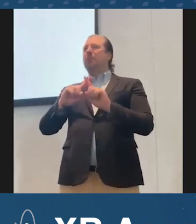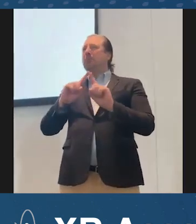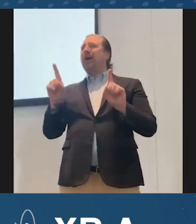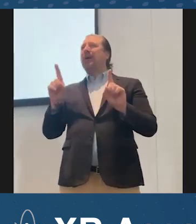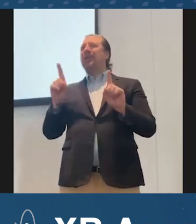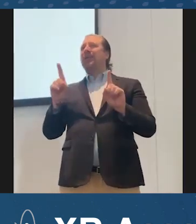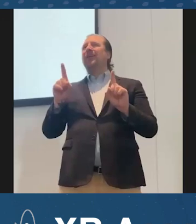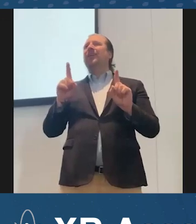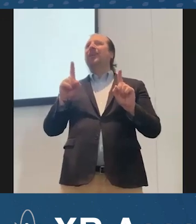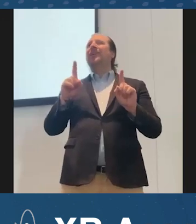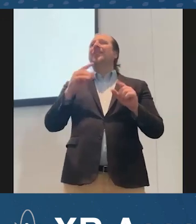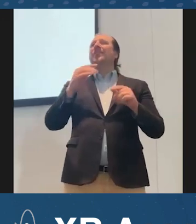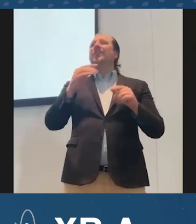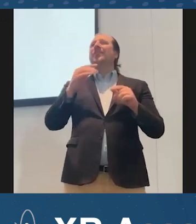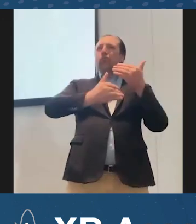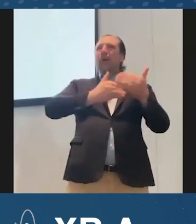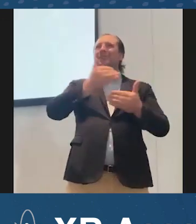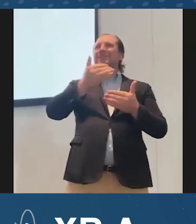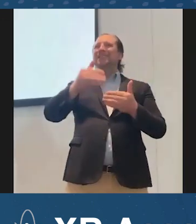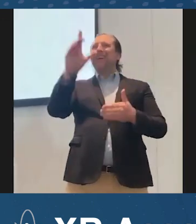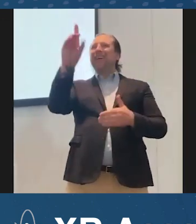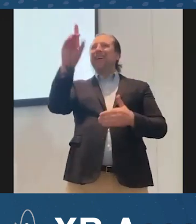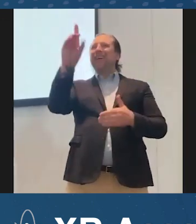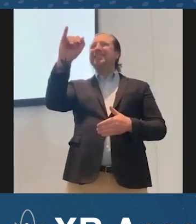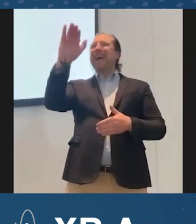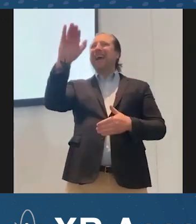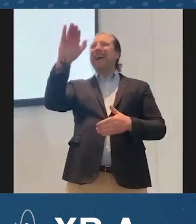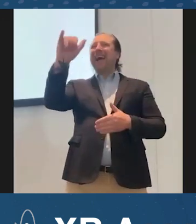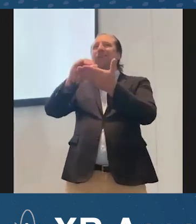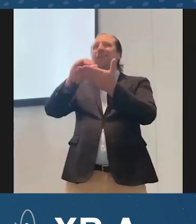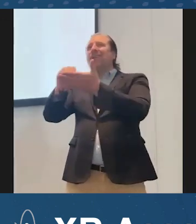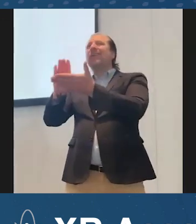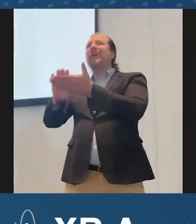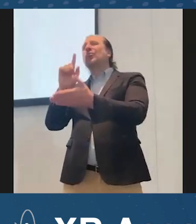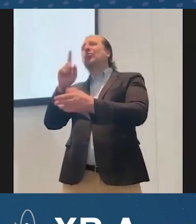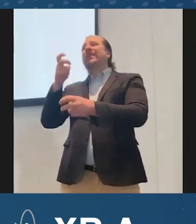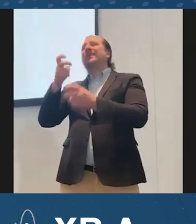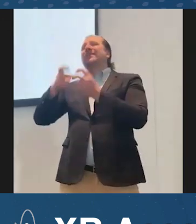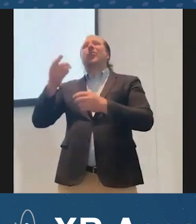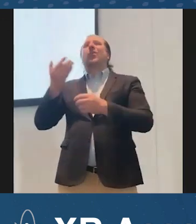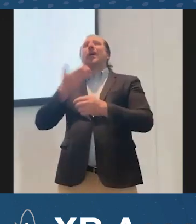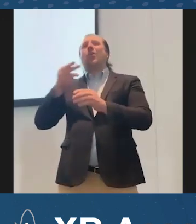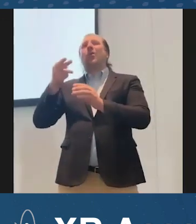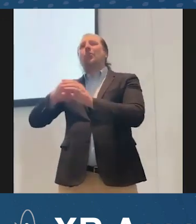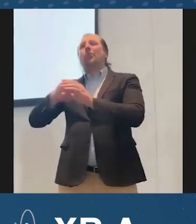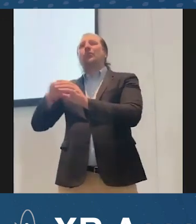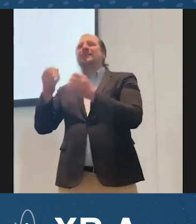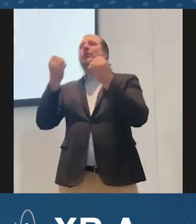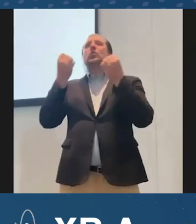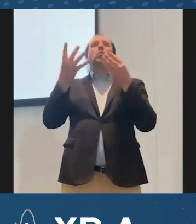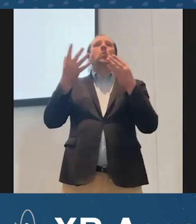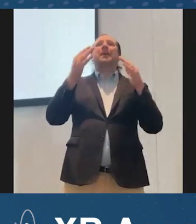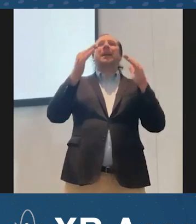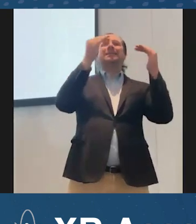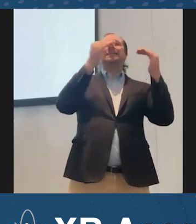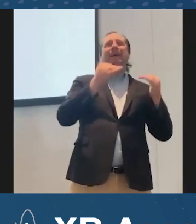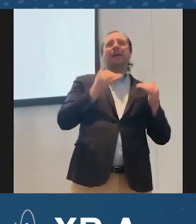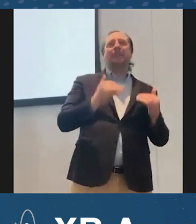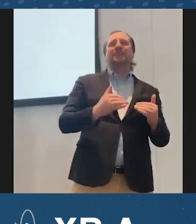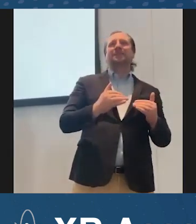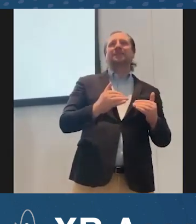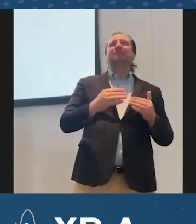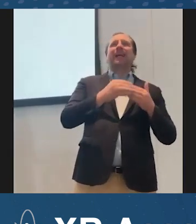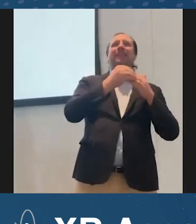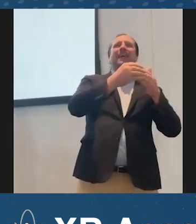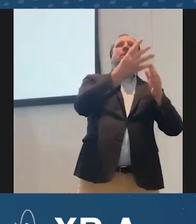iteration, we found that the process of submitting diary entries was difficult for participants. It had too many steps, which led to